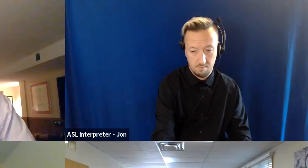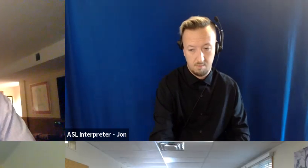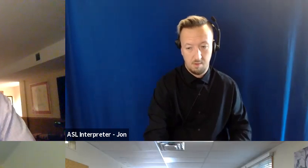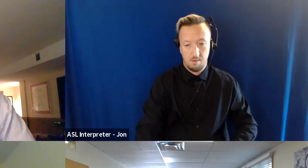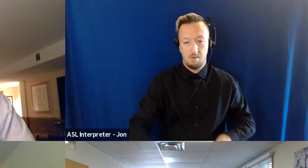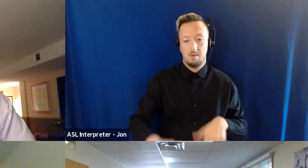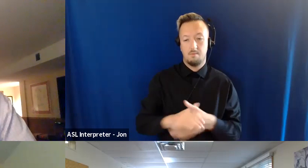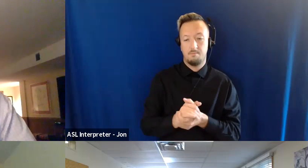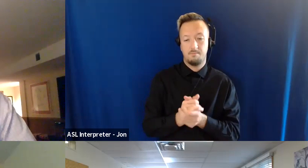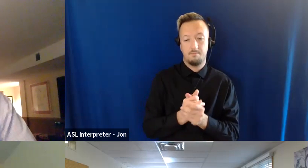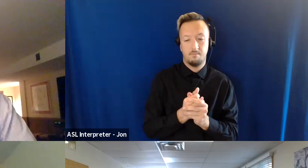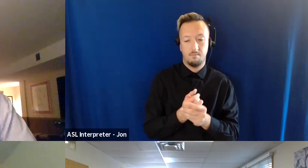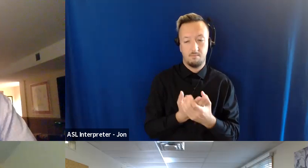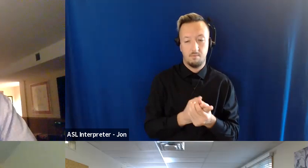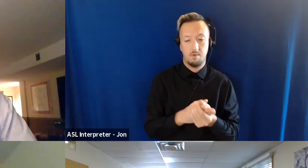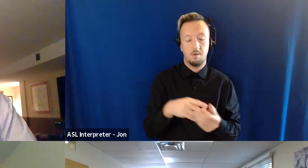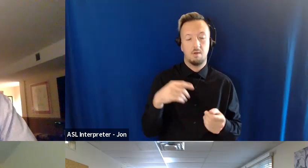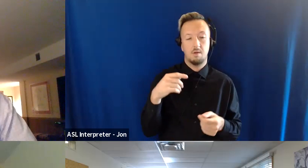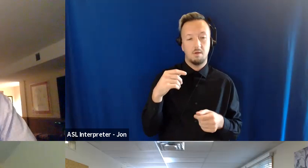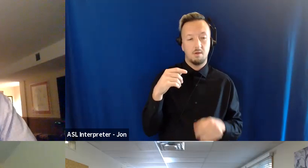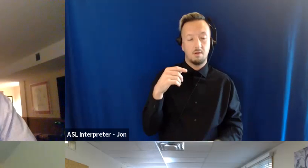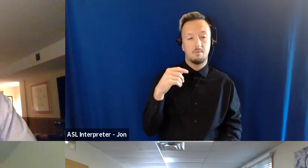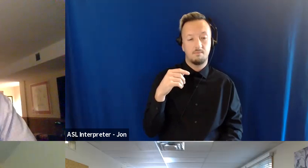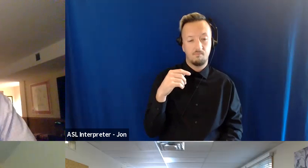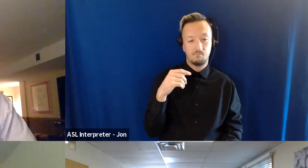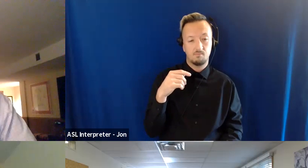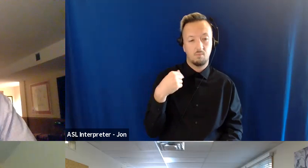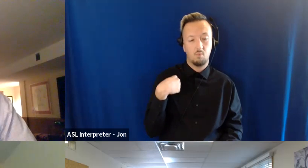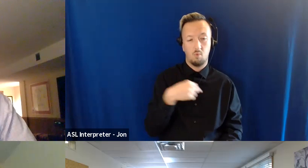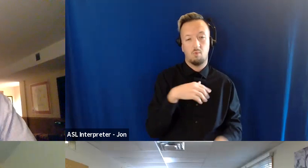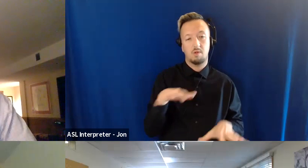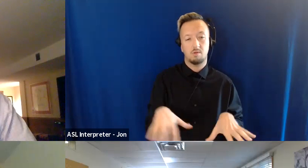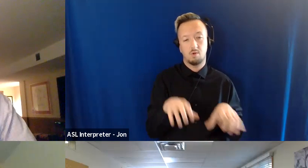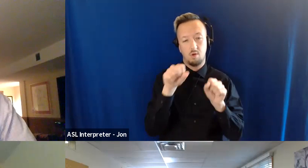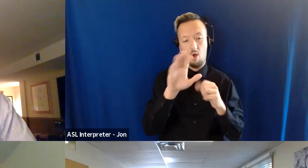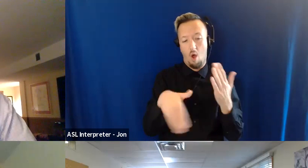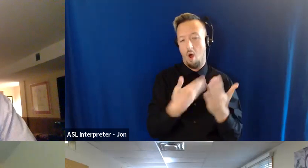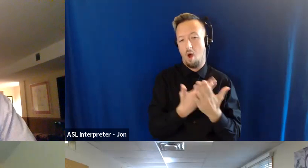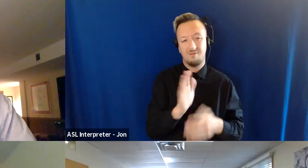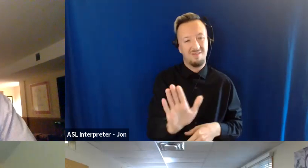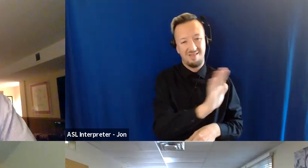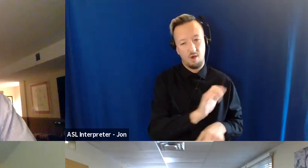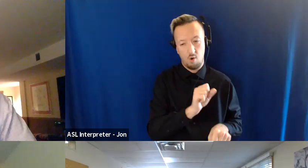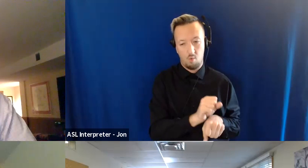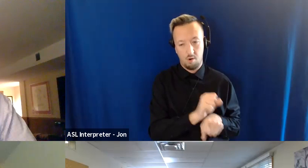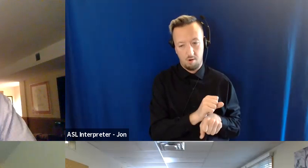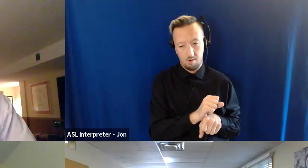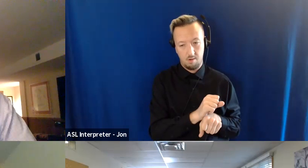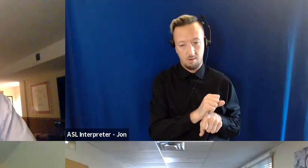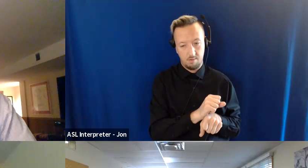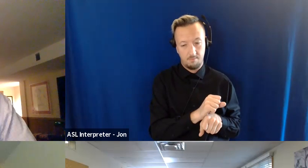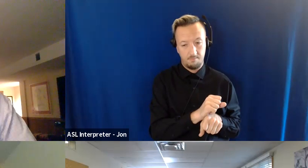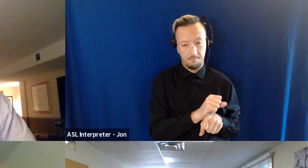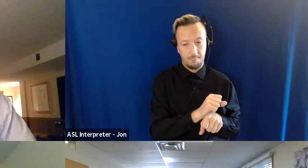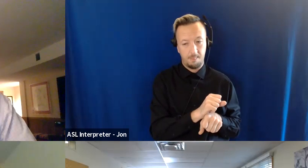previous generations, is that we took all of the work that they did, and now it is almost